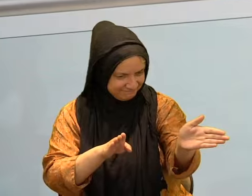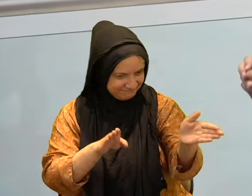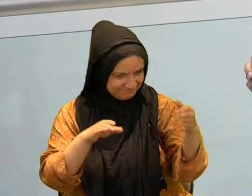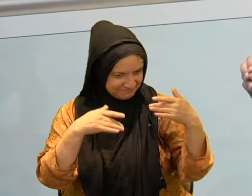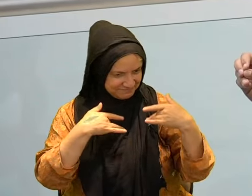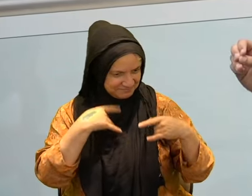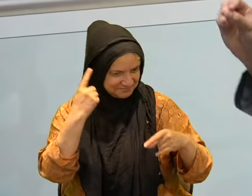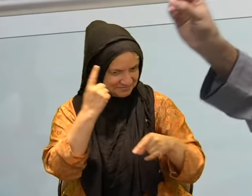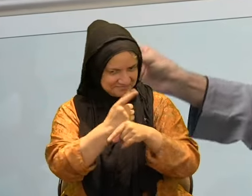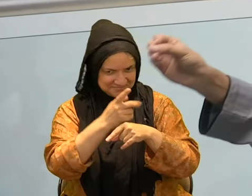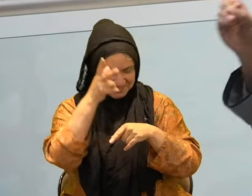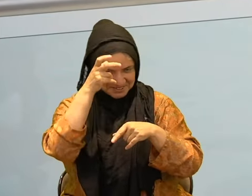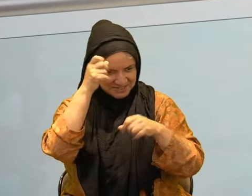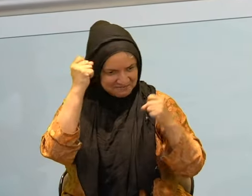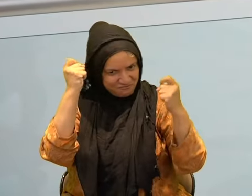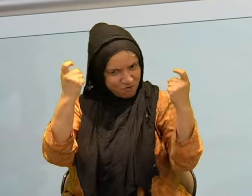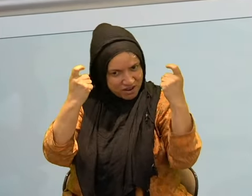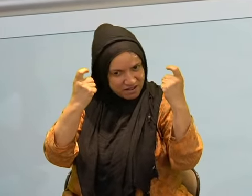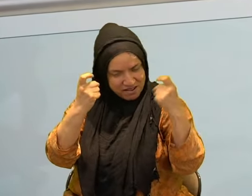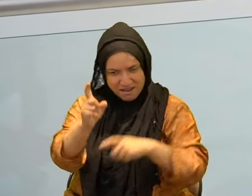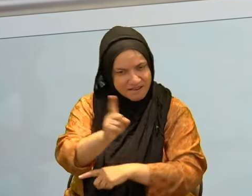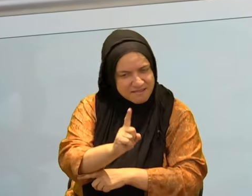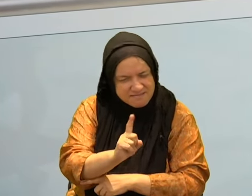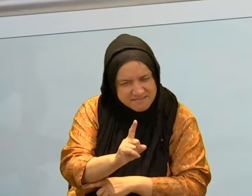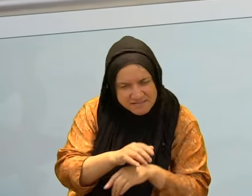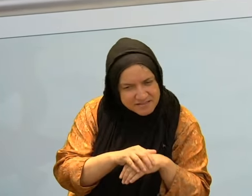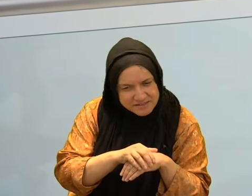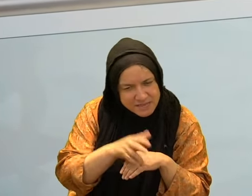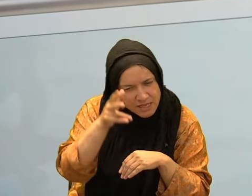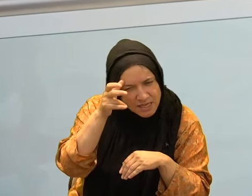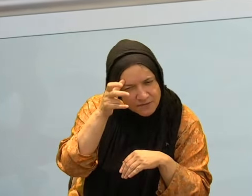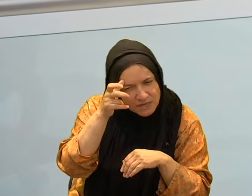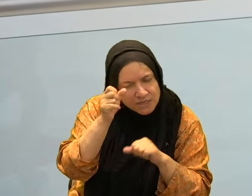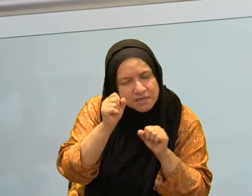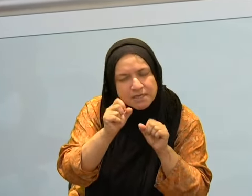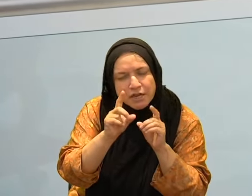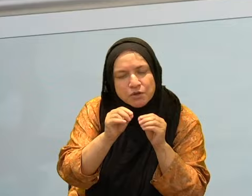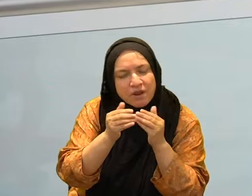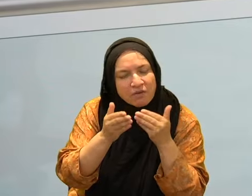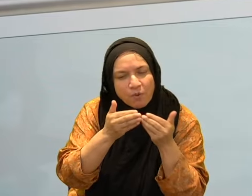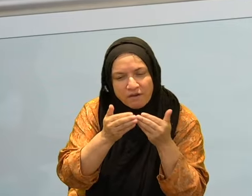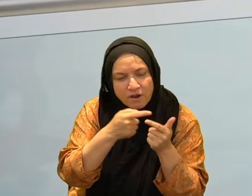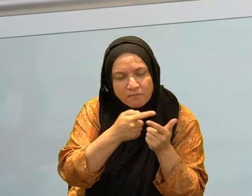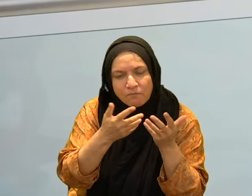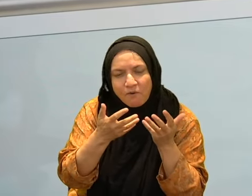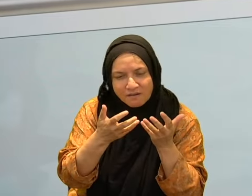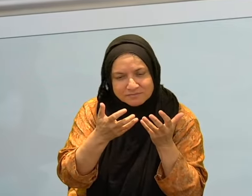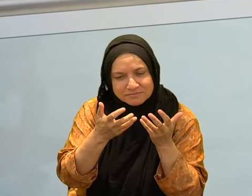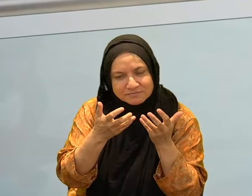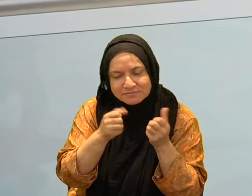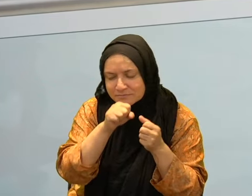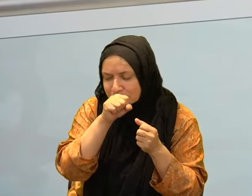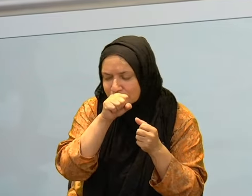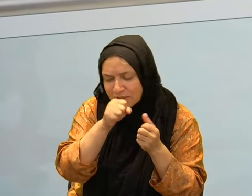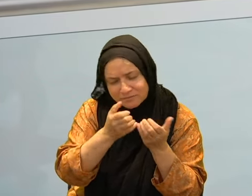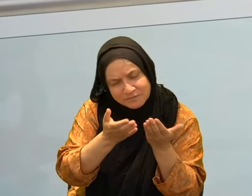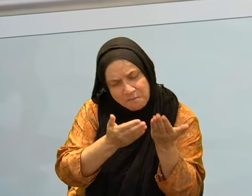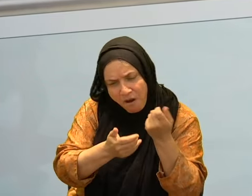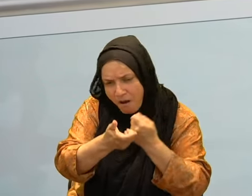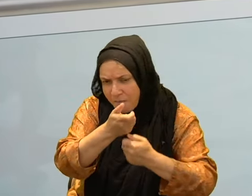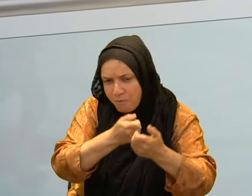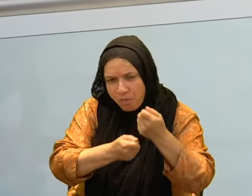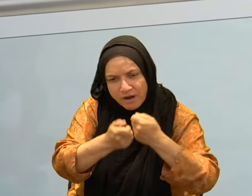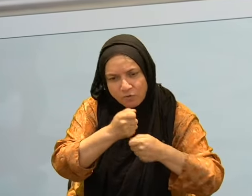where suddenly the ends justify the means and then it just gets out of hand way too quickly. The second one is